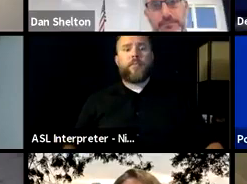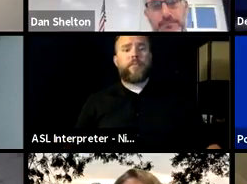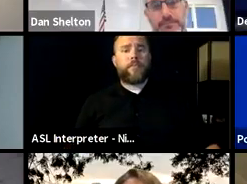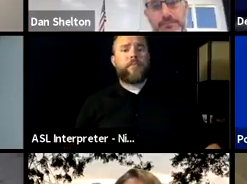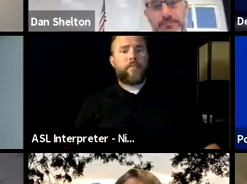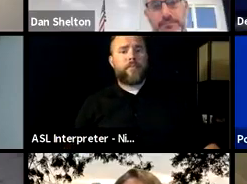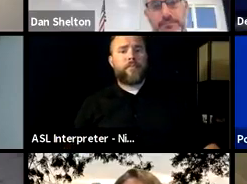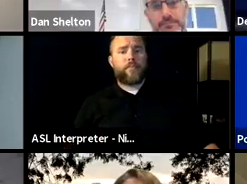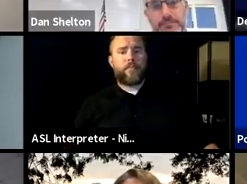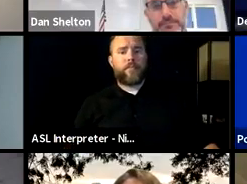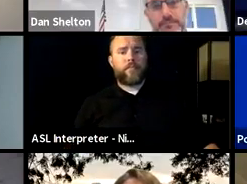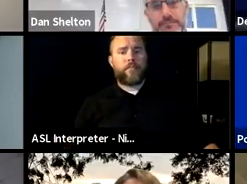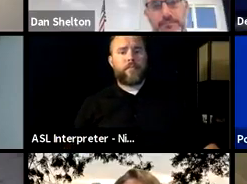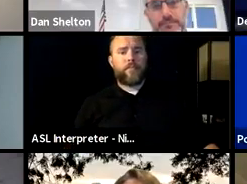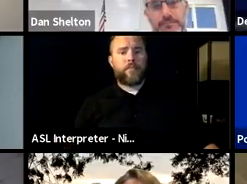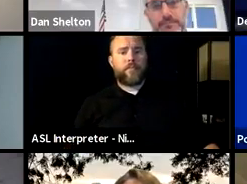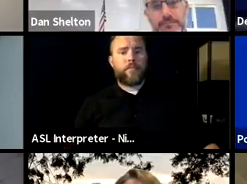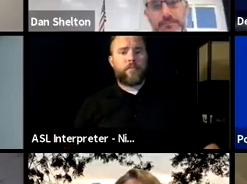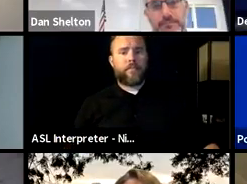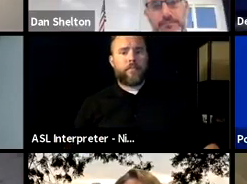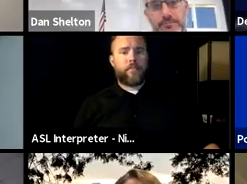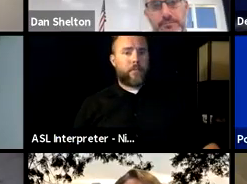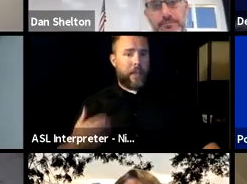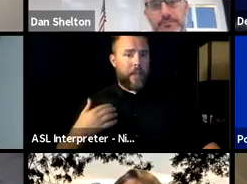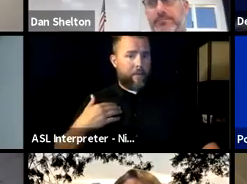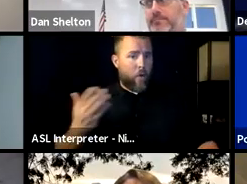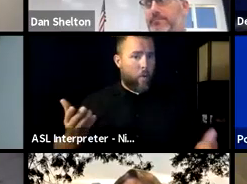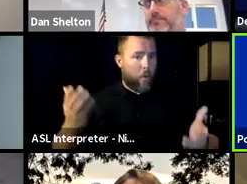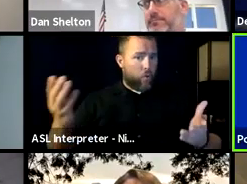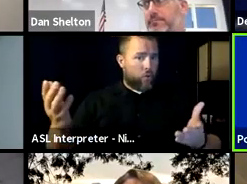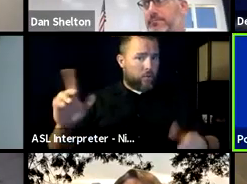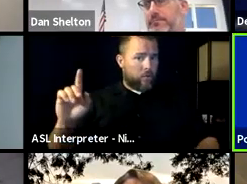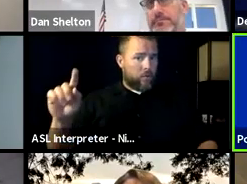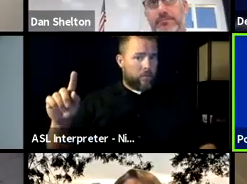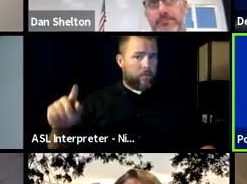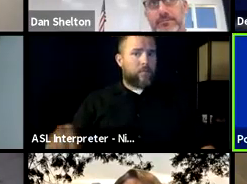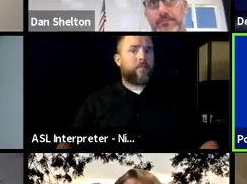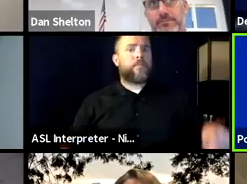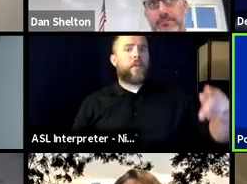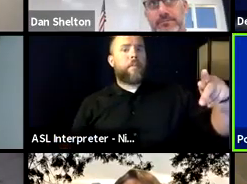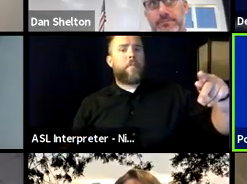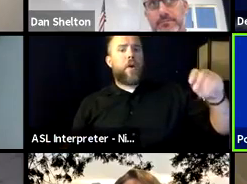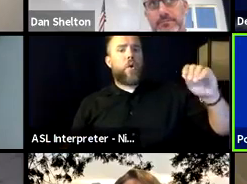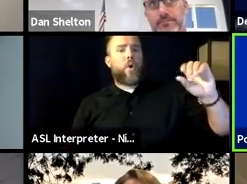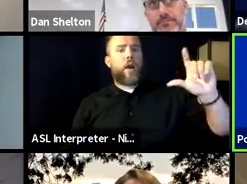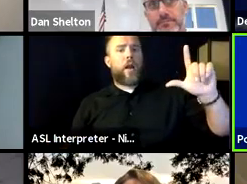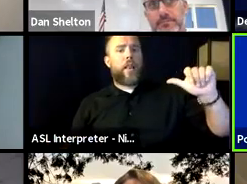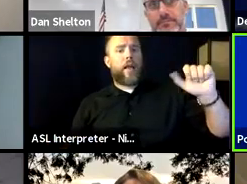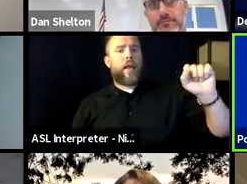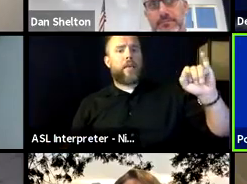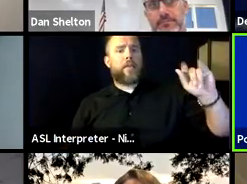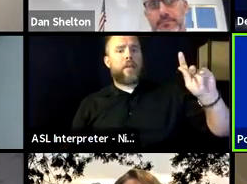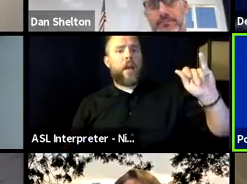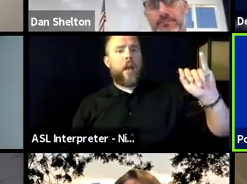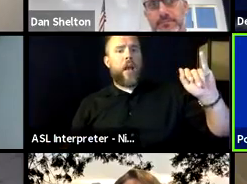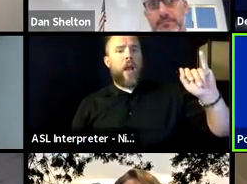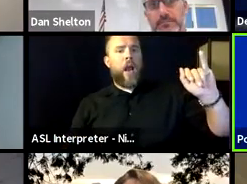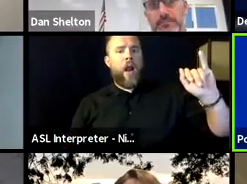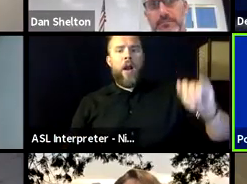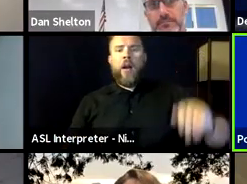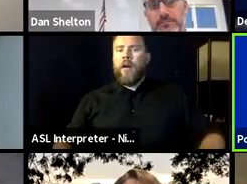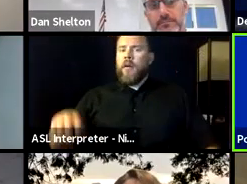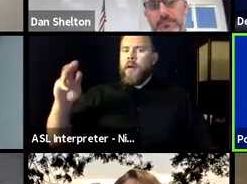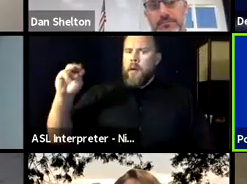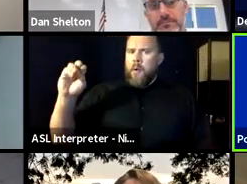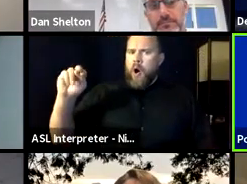none, we need a motion. Fred Pulaski make a motion. Monica Moriak is our representative on the